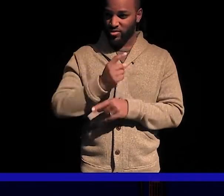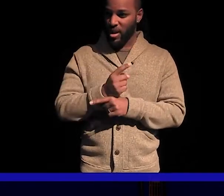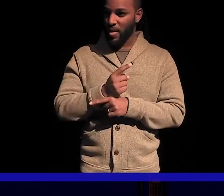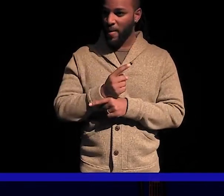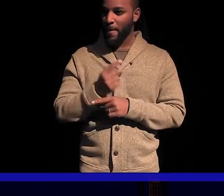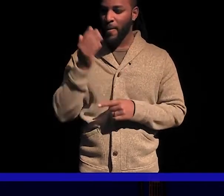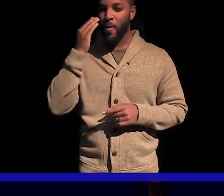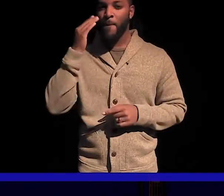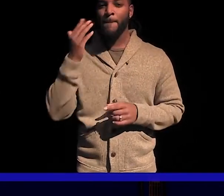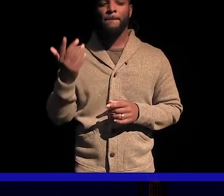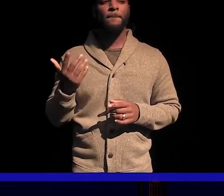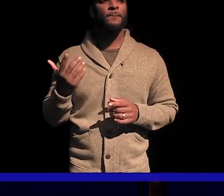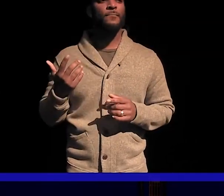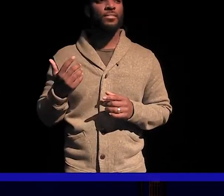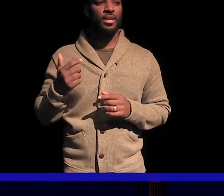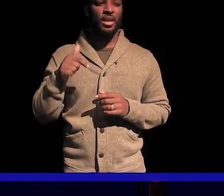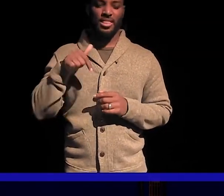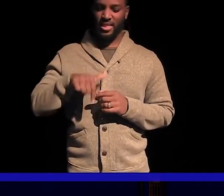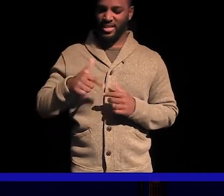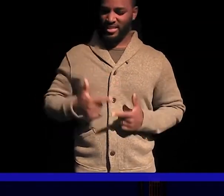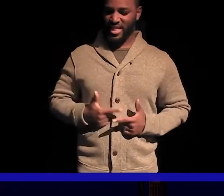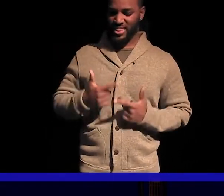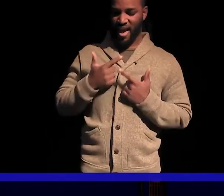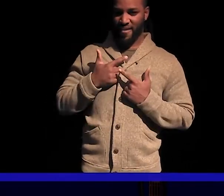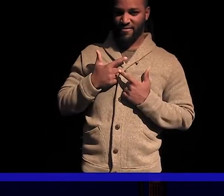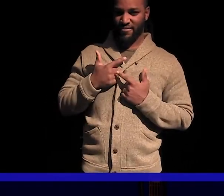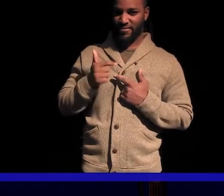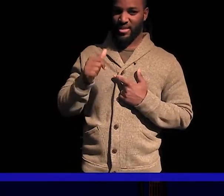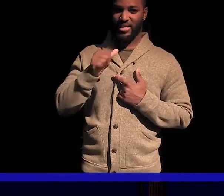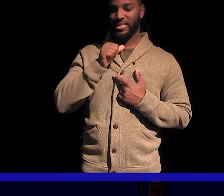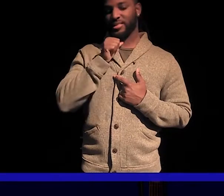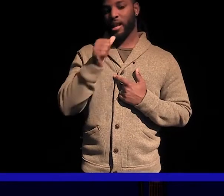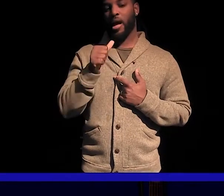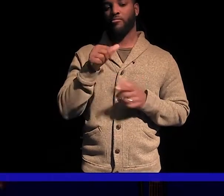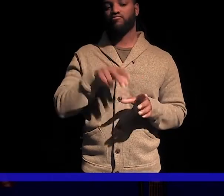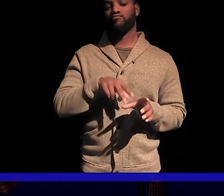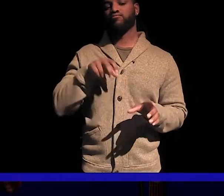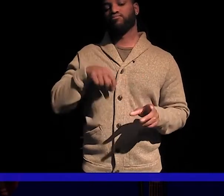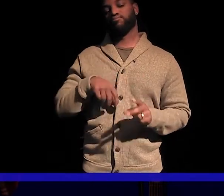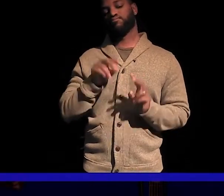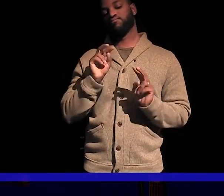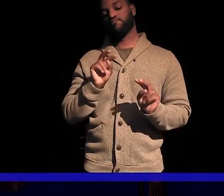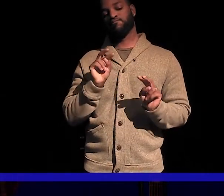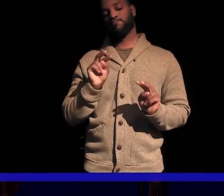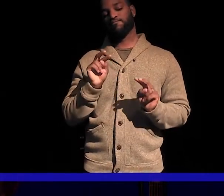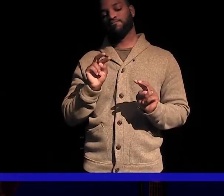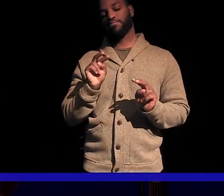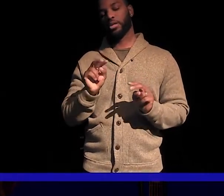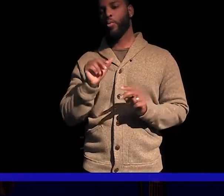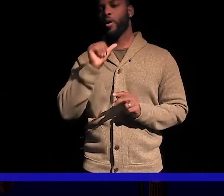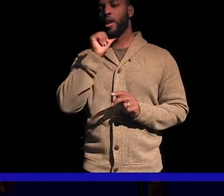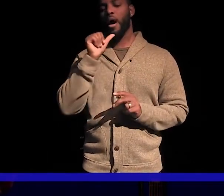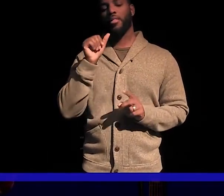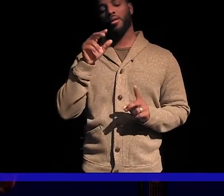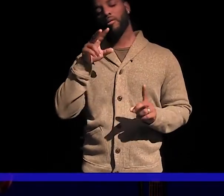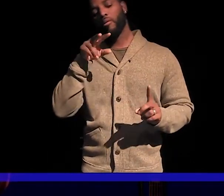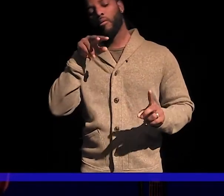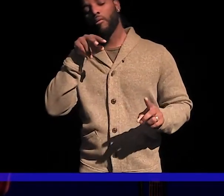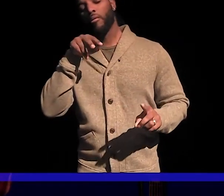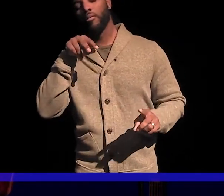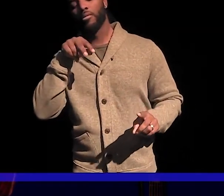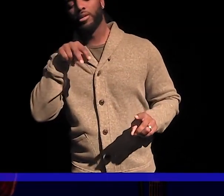know, this life is not a spectator sport. We're not looking down upon the field